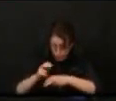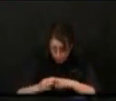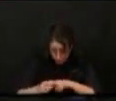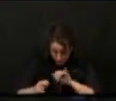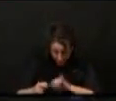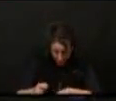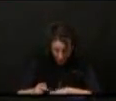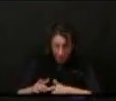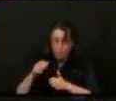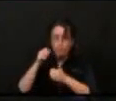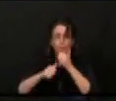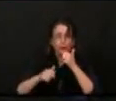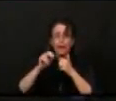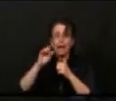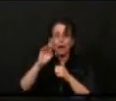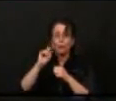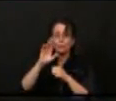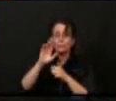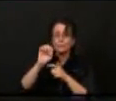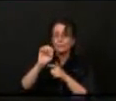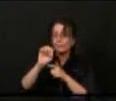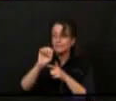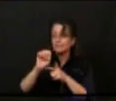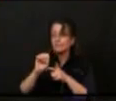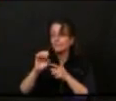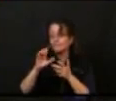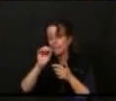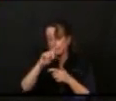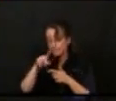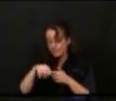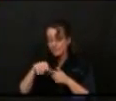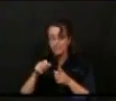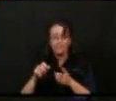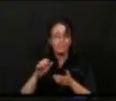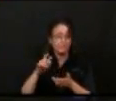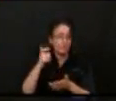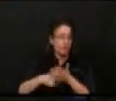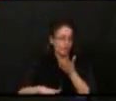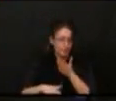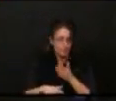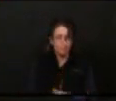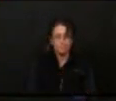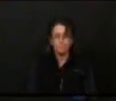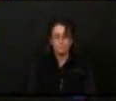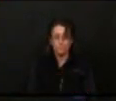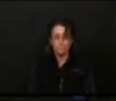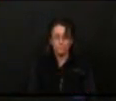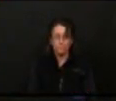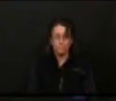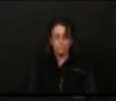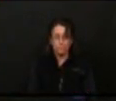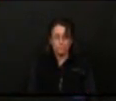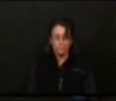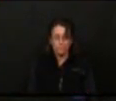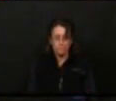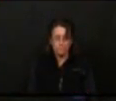is being taken out of the operating budget and a separate fund is being